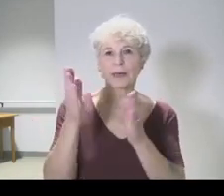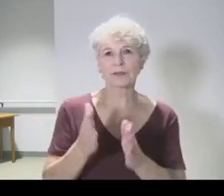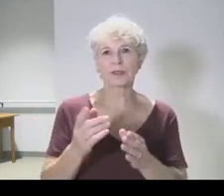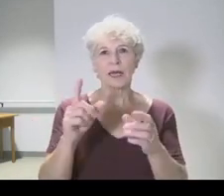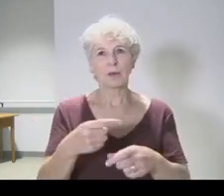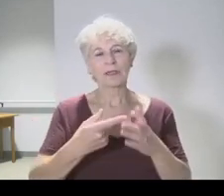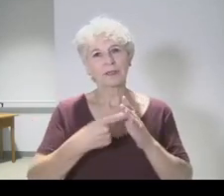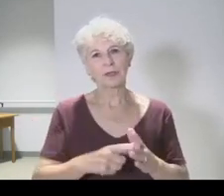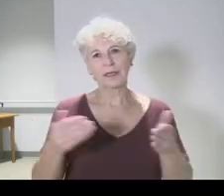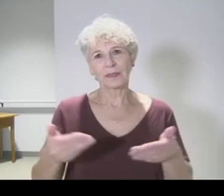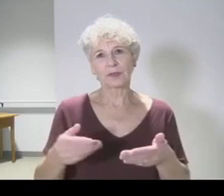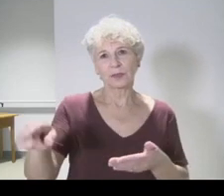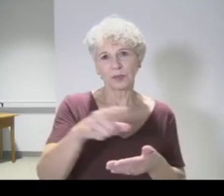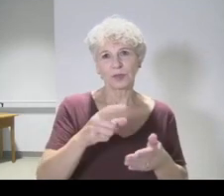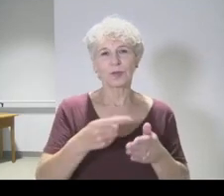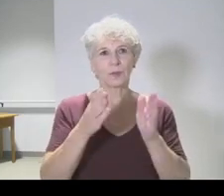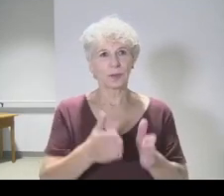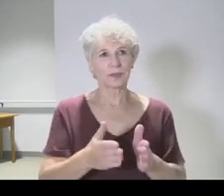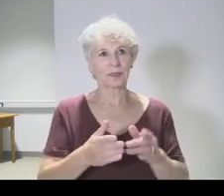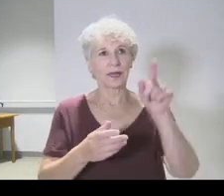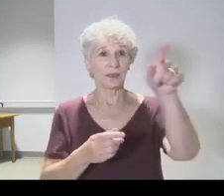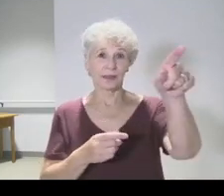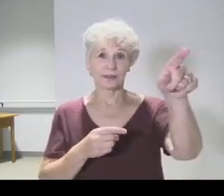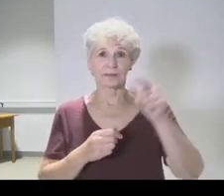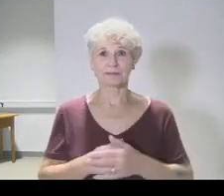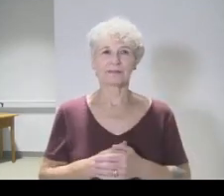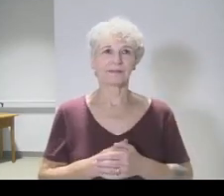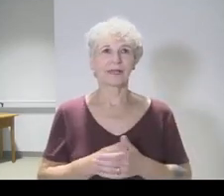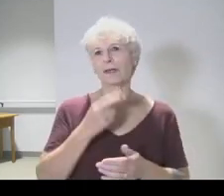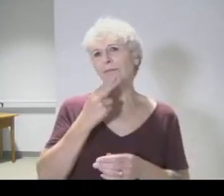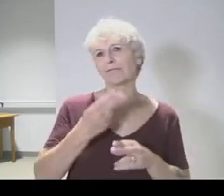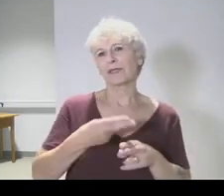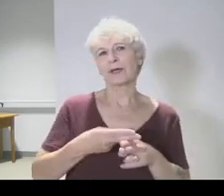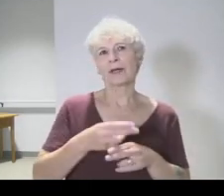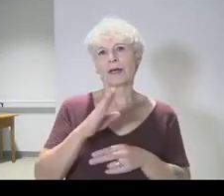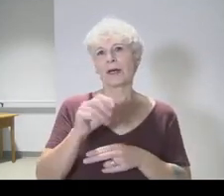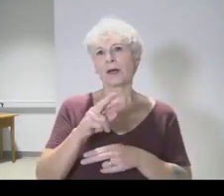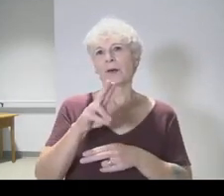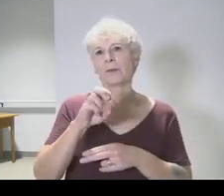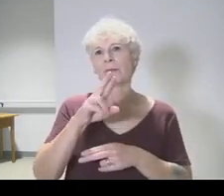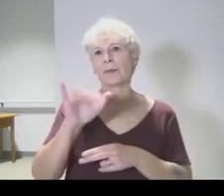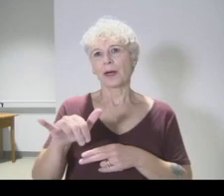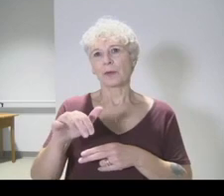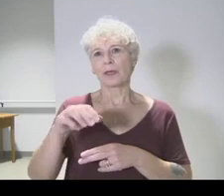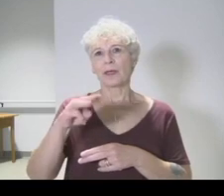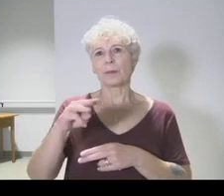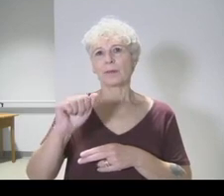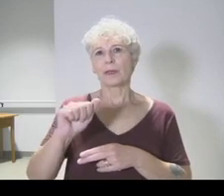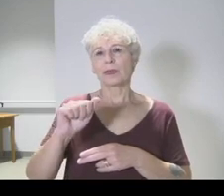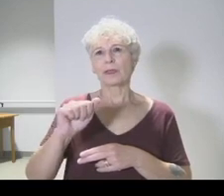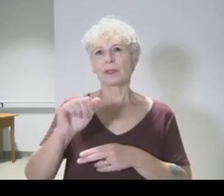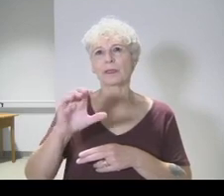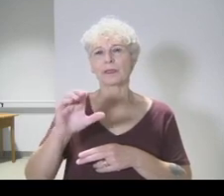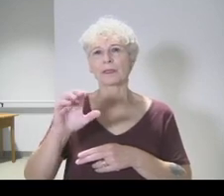by introducing you to somebody. This little guy is called a Barbary macaque monkey.